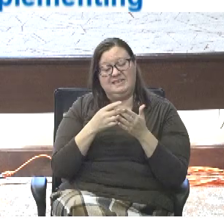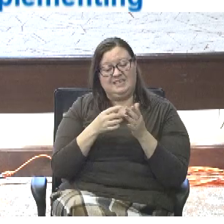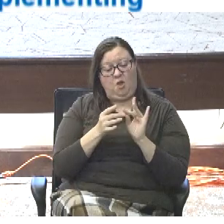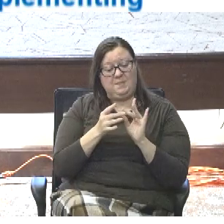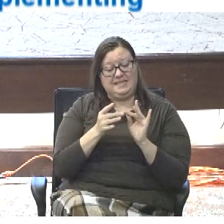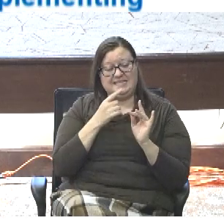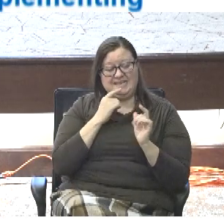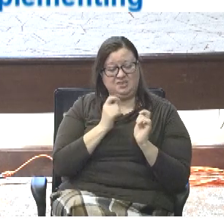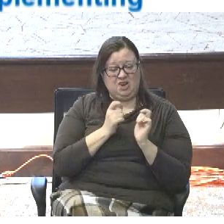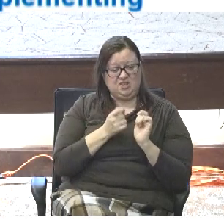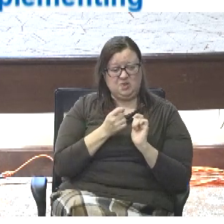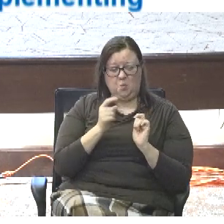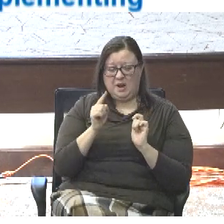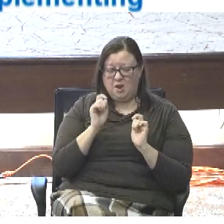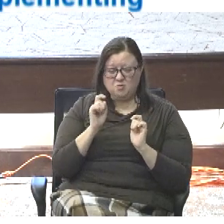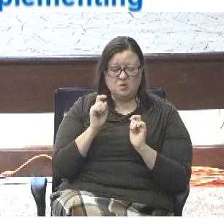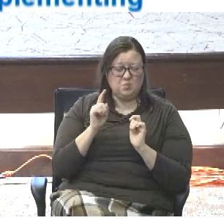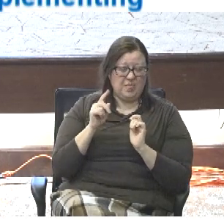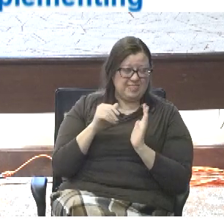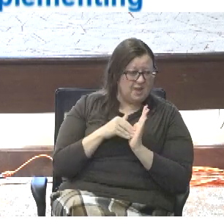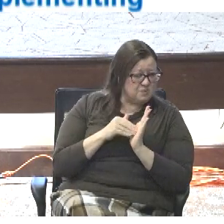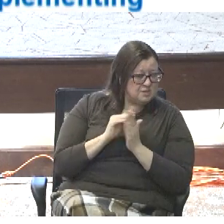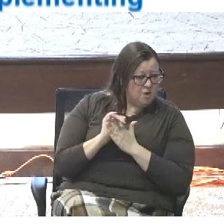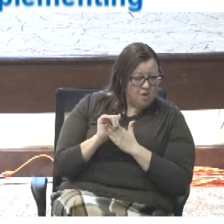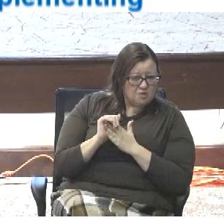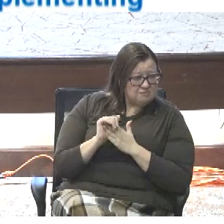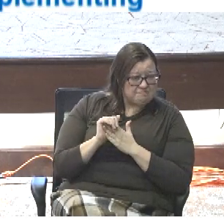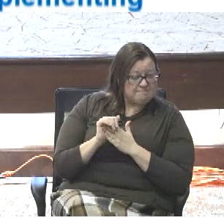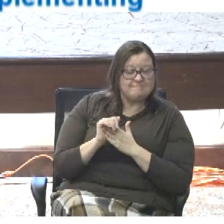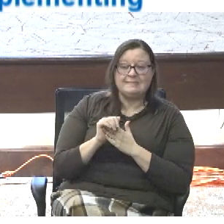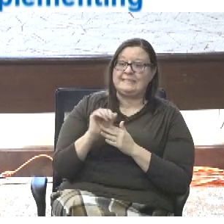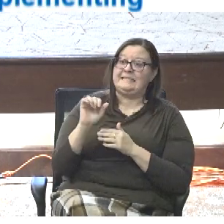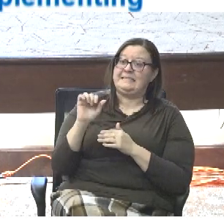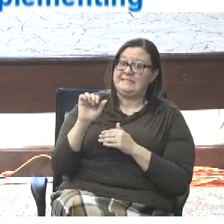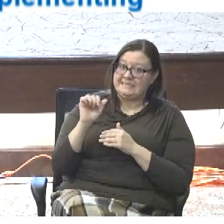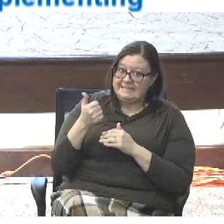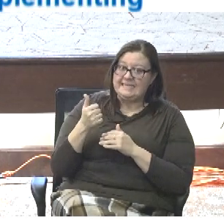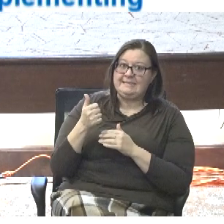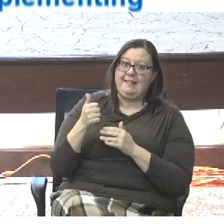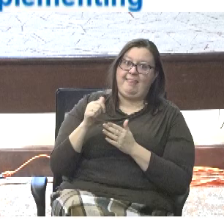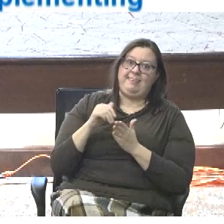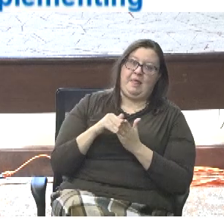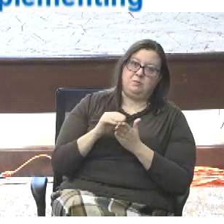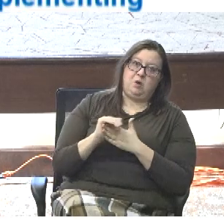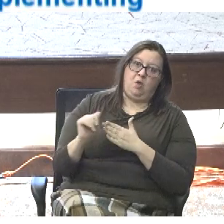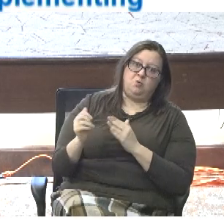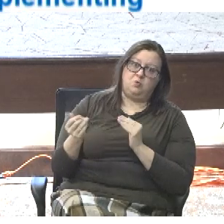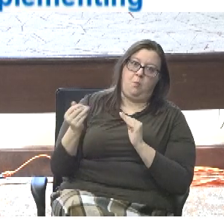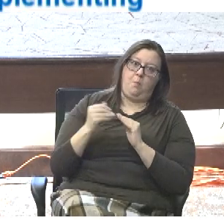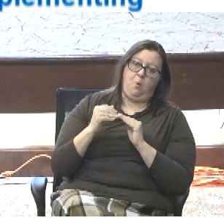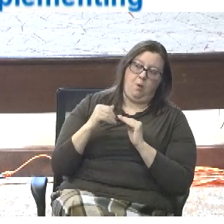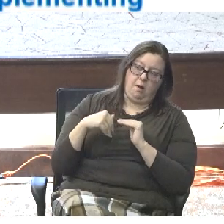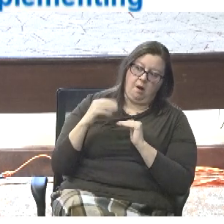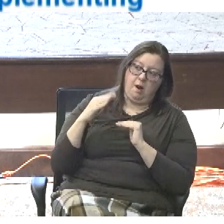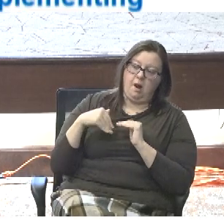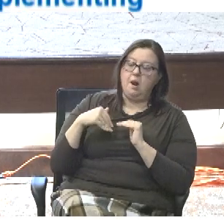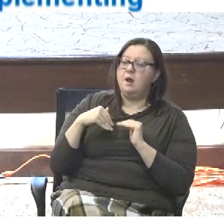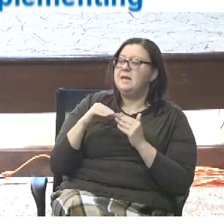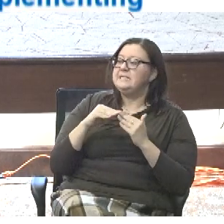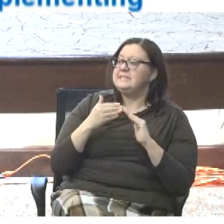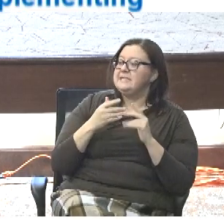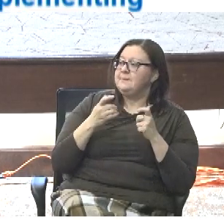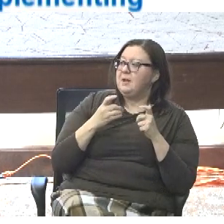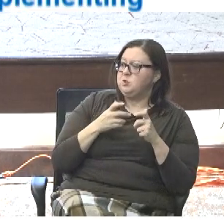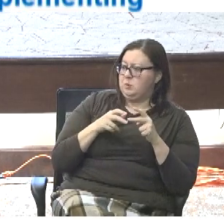not hundreds or even a few $1,000s in additional home costs, but tens of thousands of dollars. Well, when city management